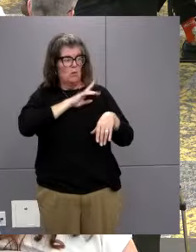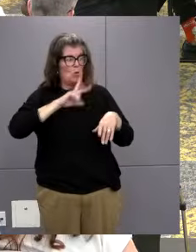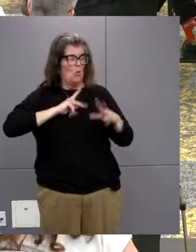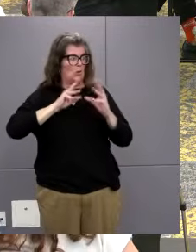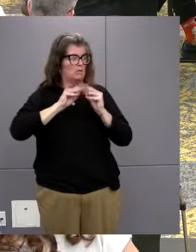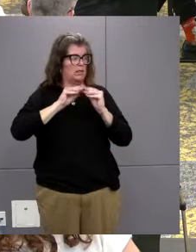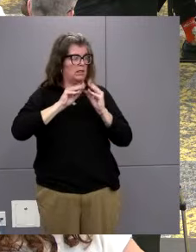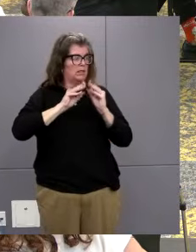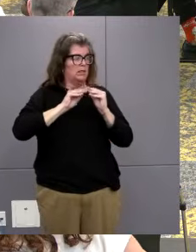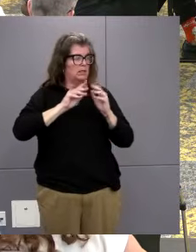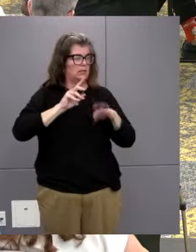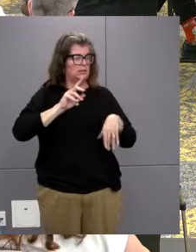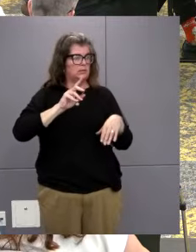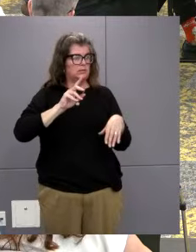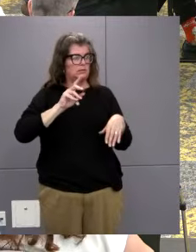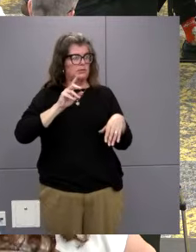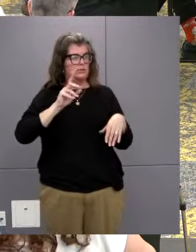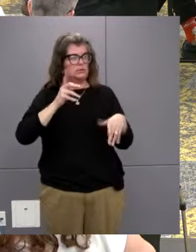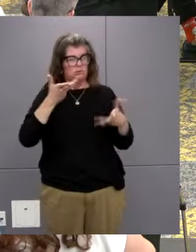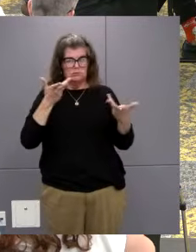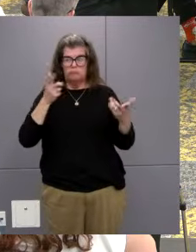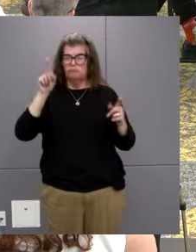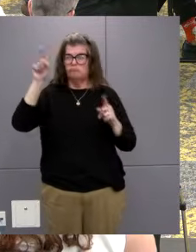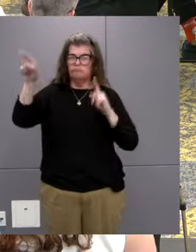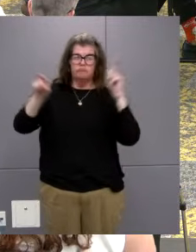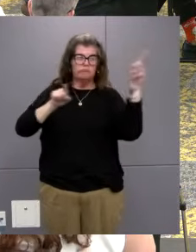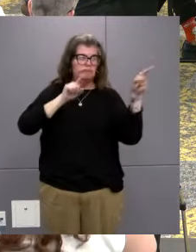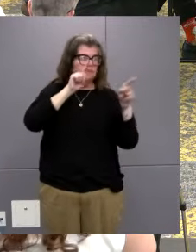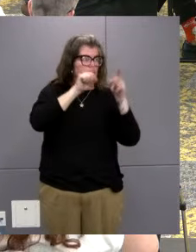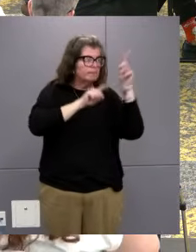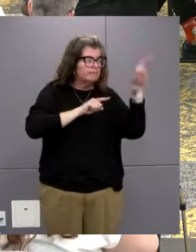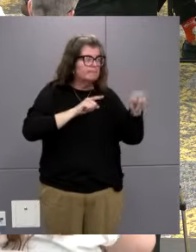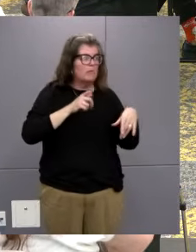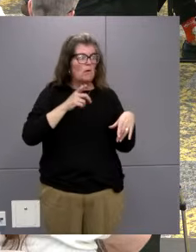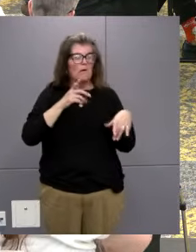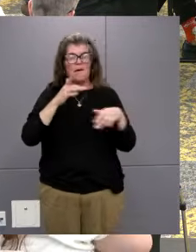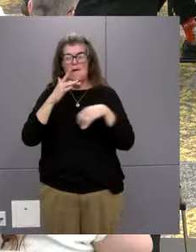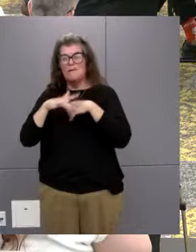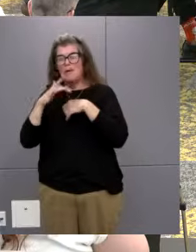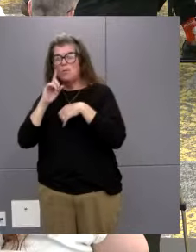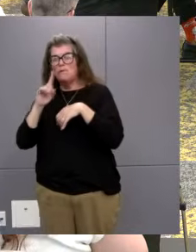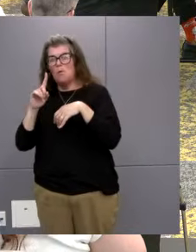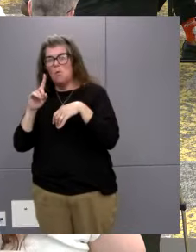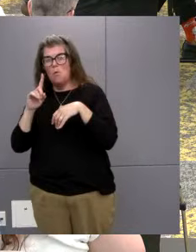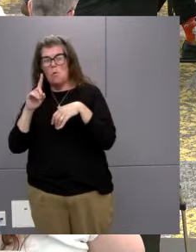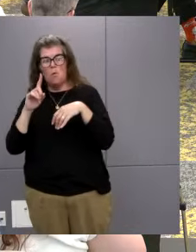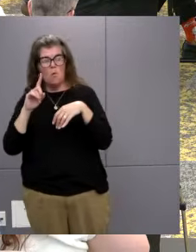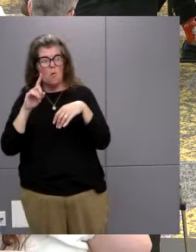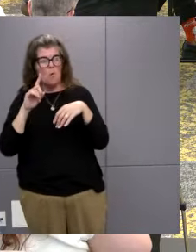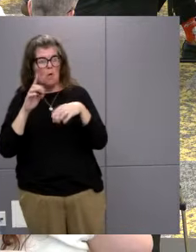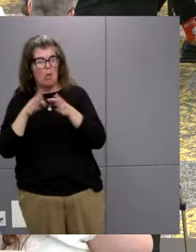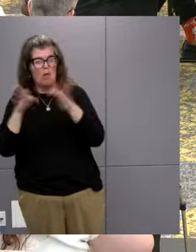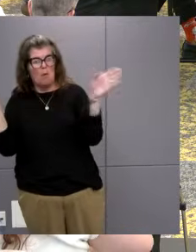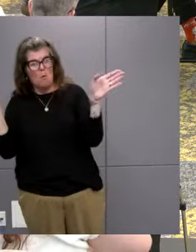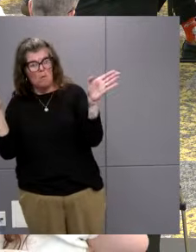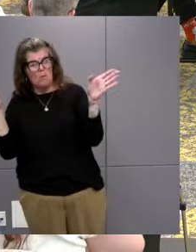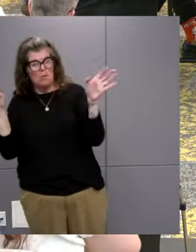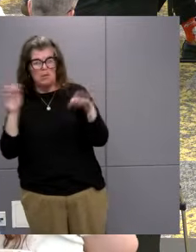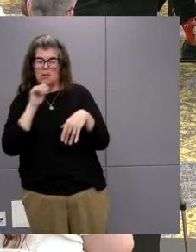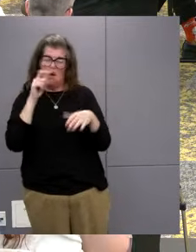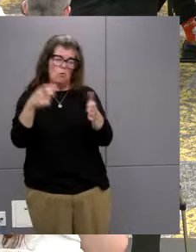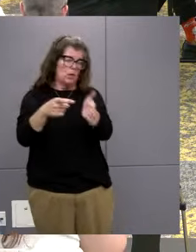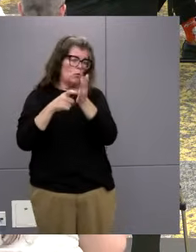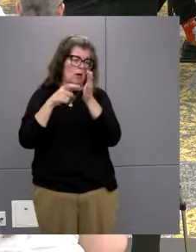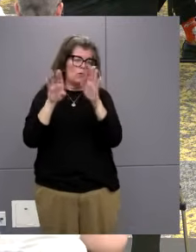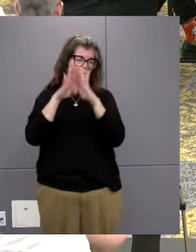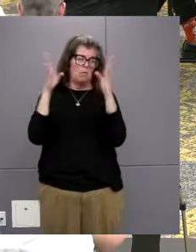board chooses to make them available to the public, but without a quorum present, that's not required under the Open